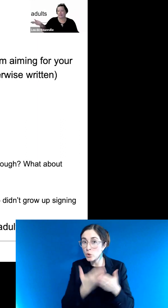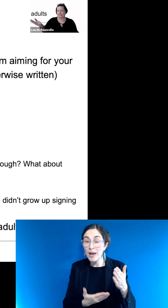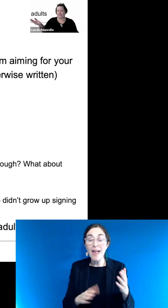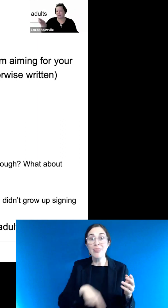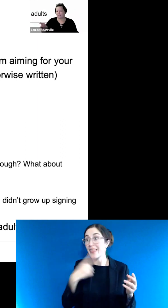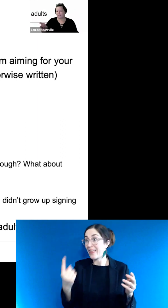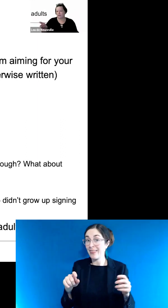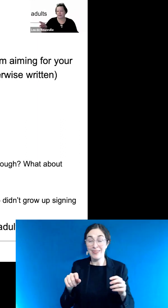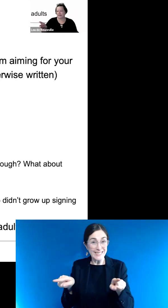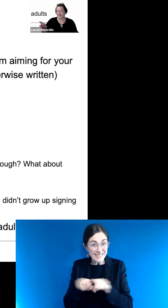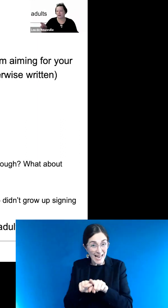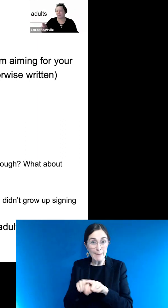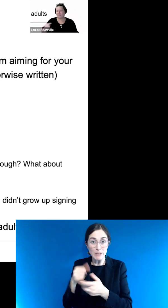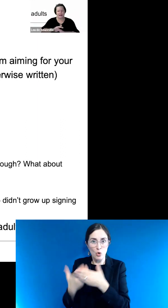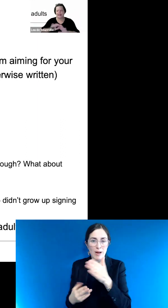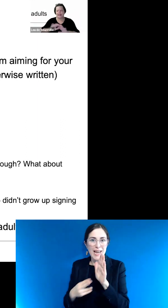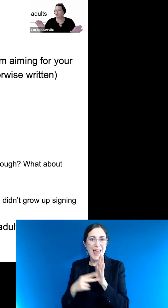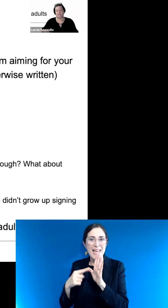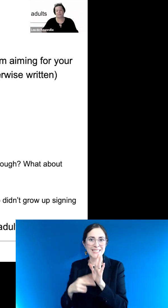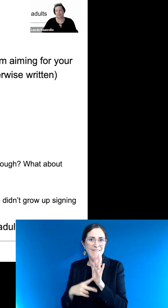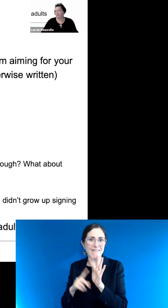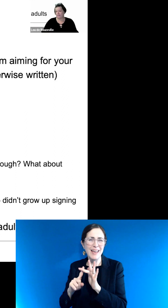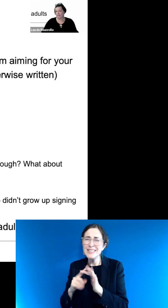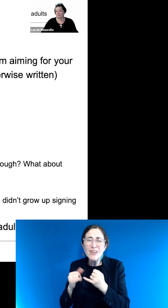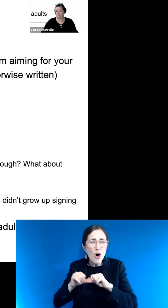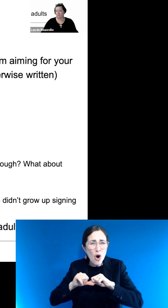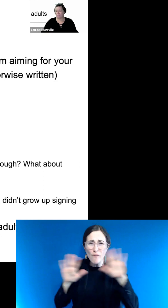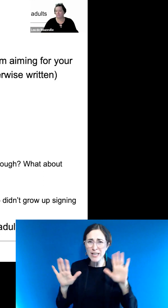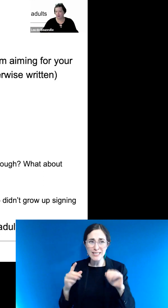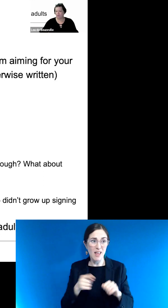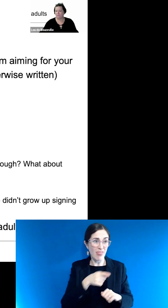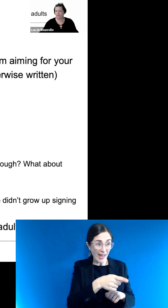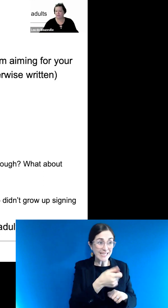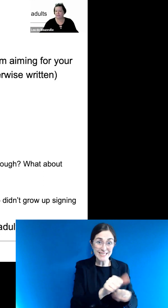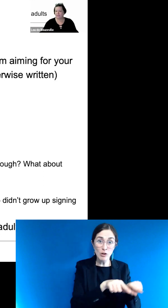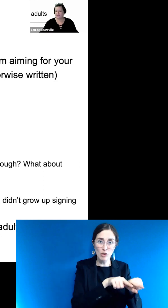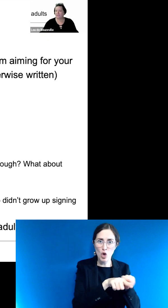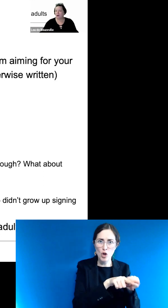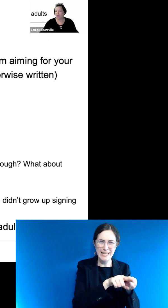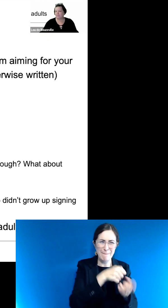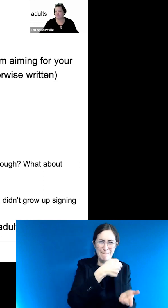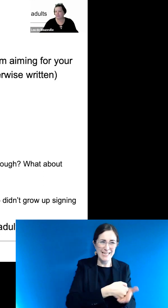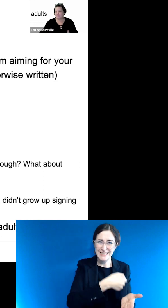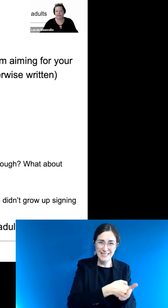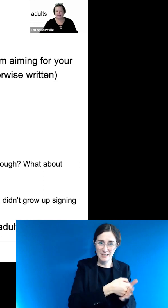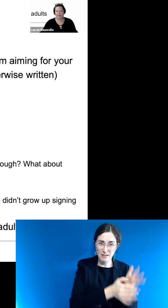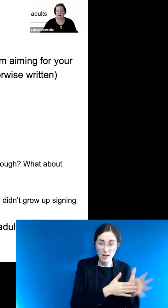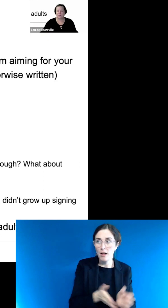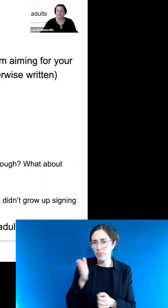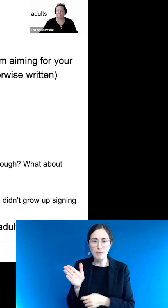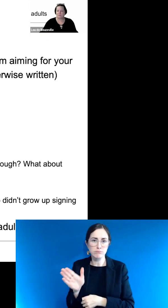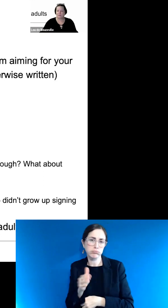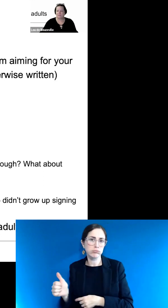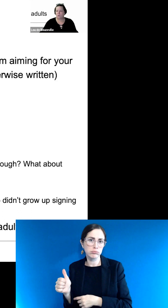then the exact same one signed by a native signer. And it was just so obvious. It was just very obvious, the types of sort of signing.